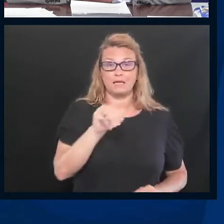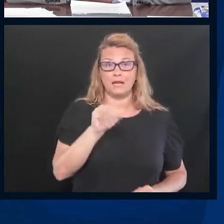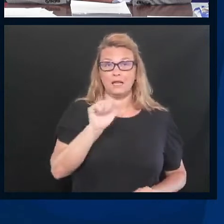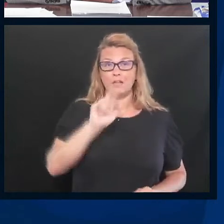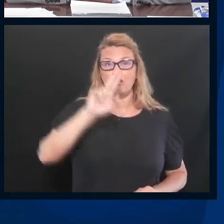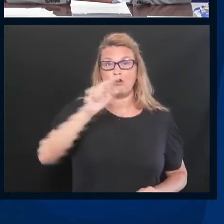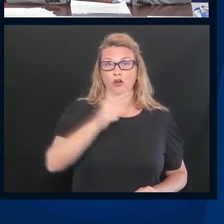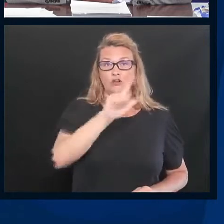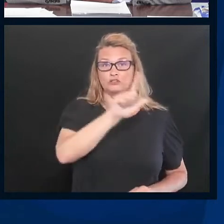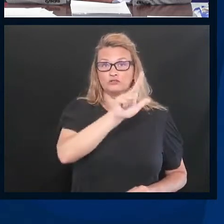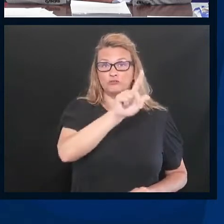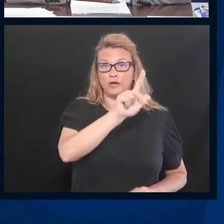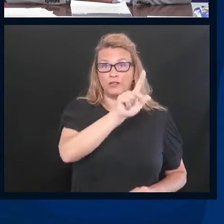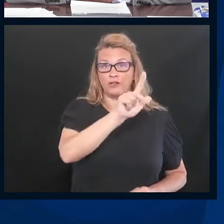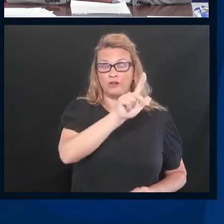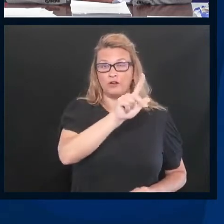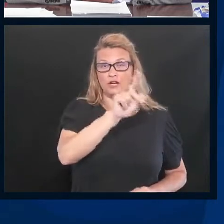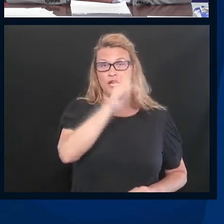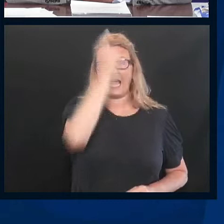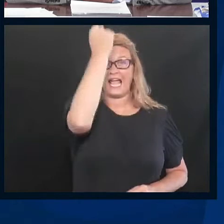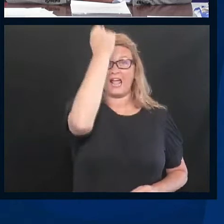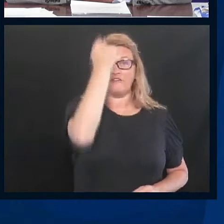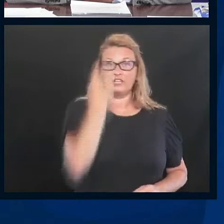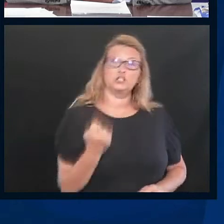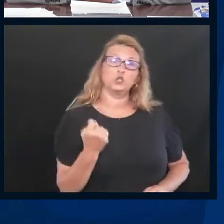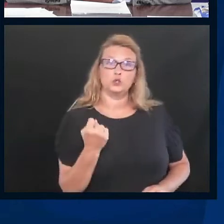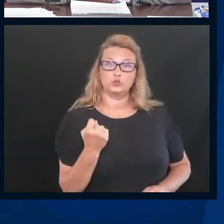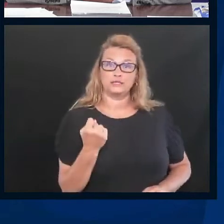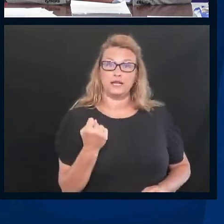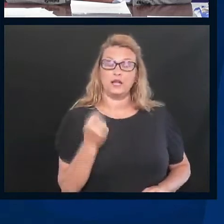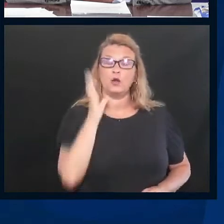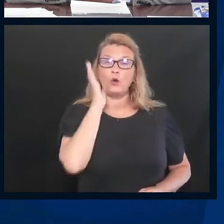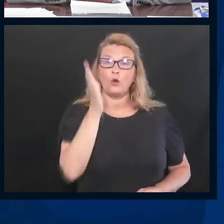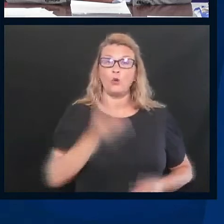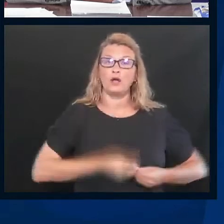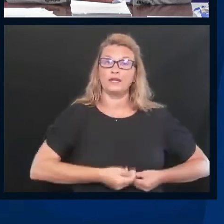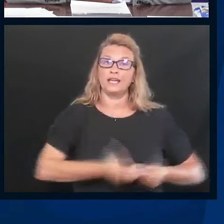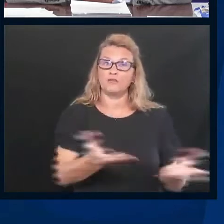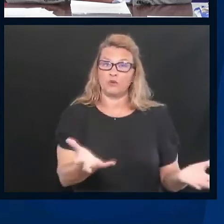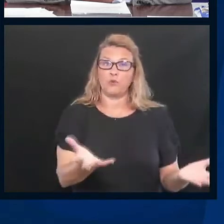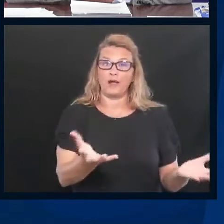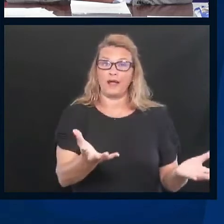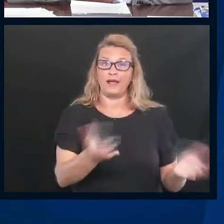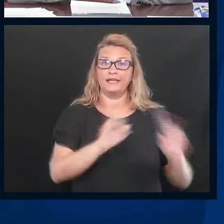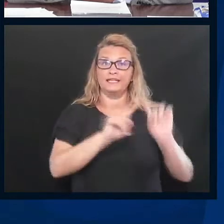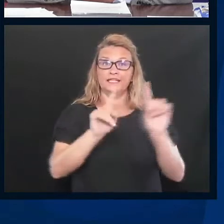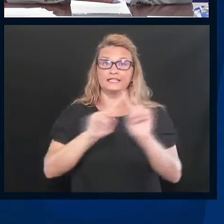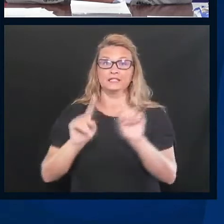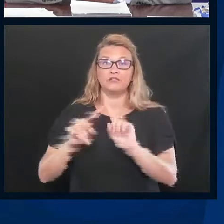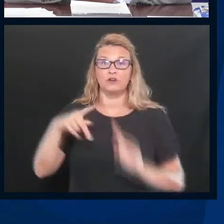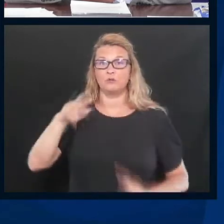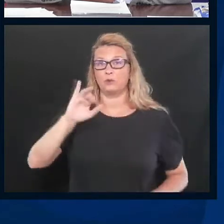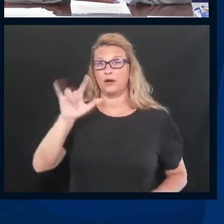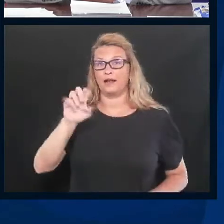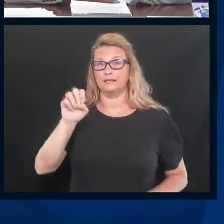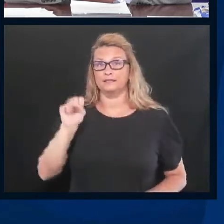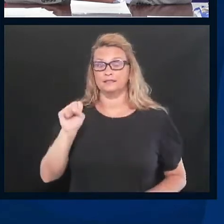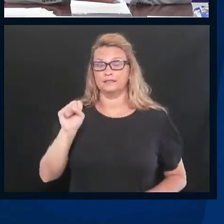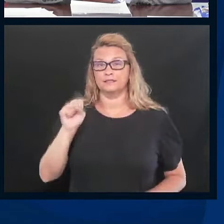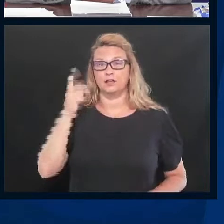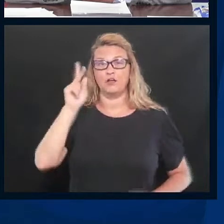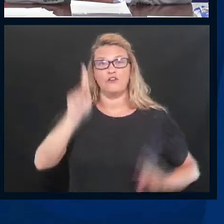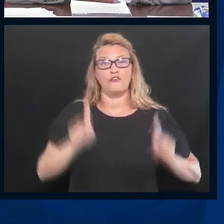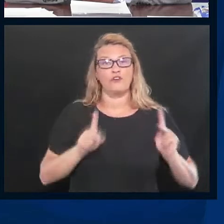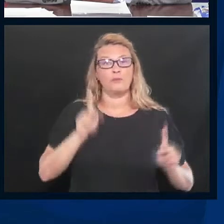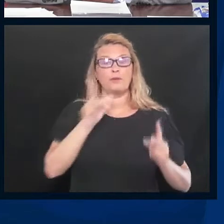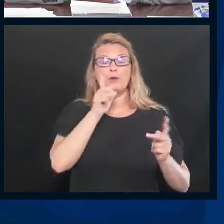23rd. And on every Tuesday thereafter, we'll give away these prizes and everything. For people that